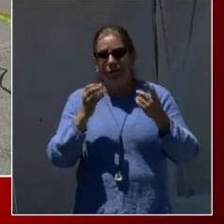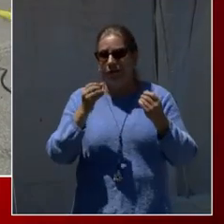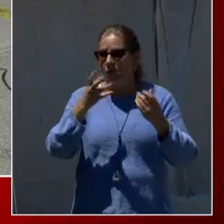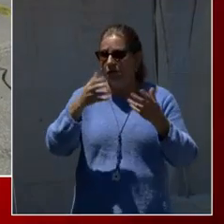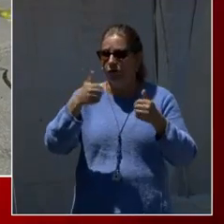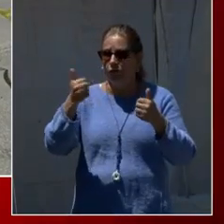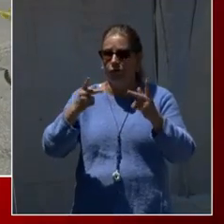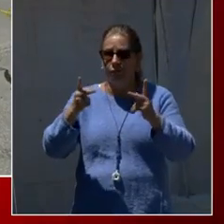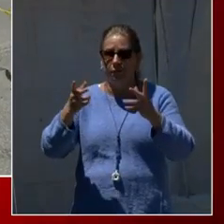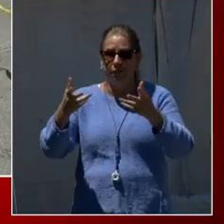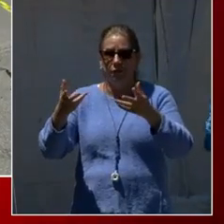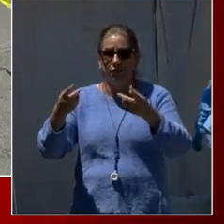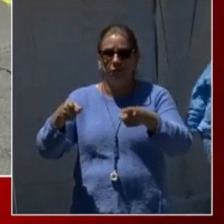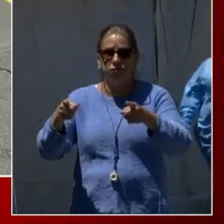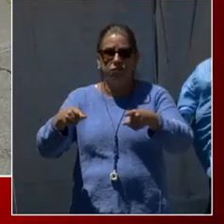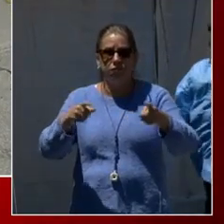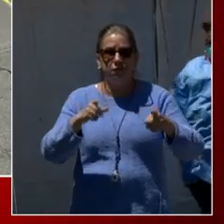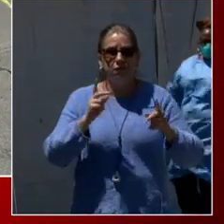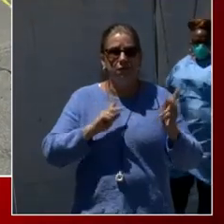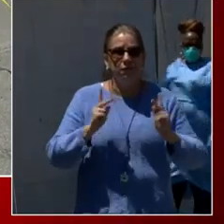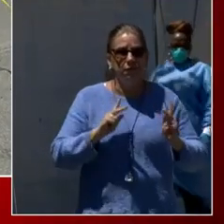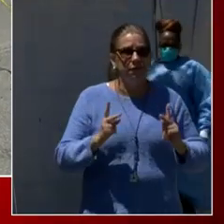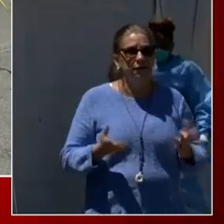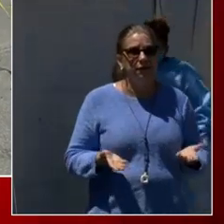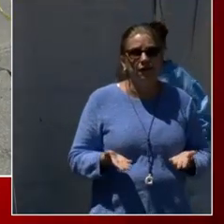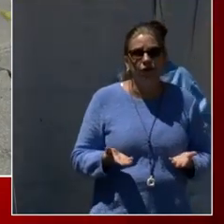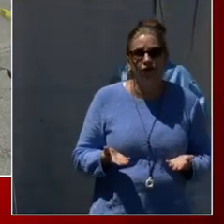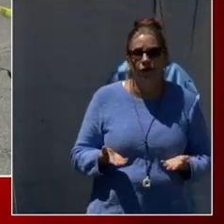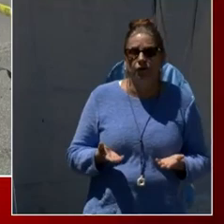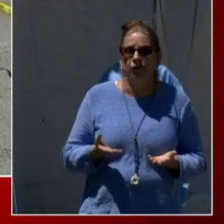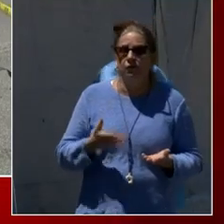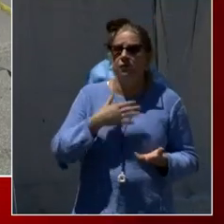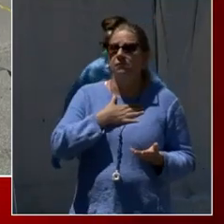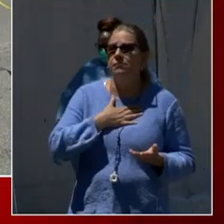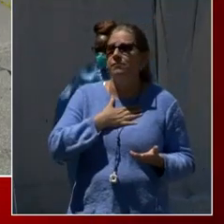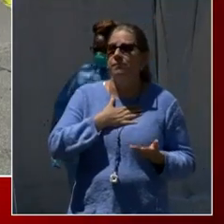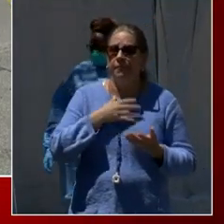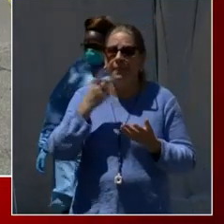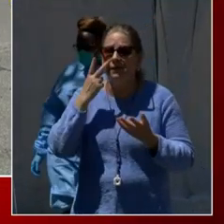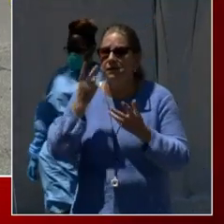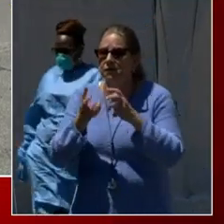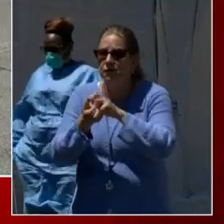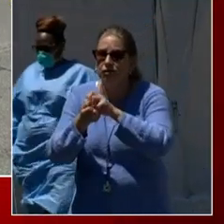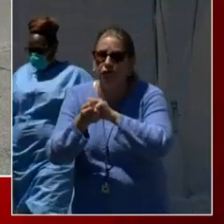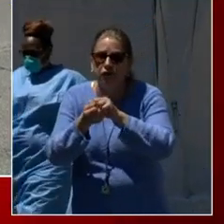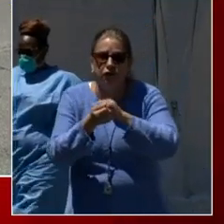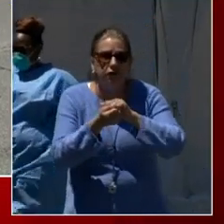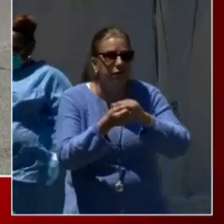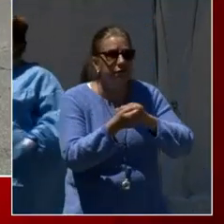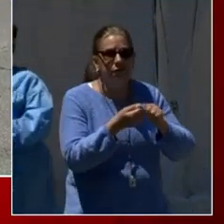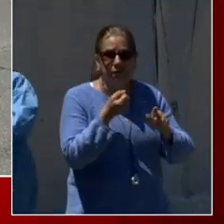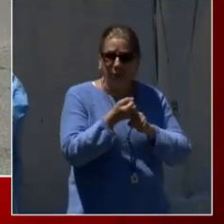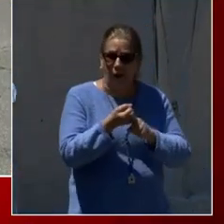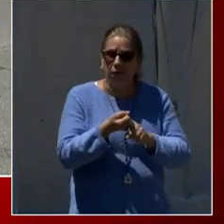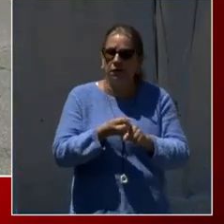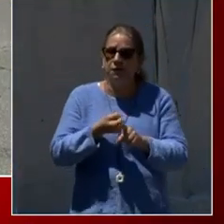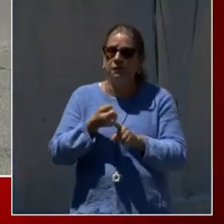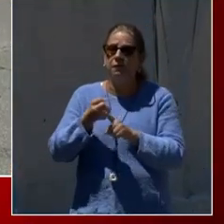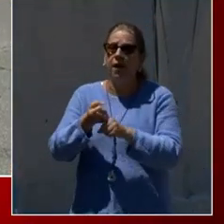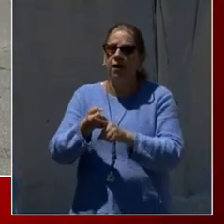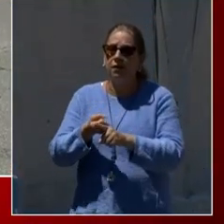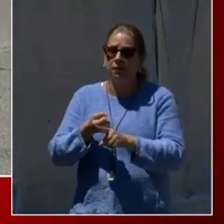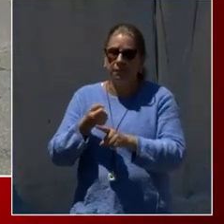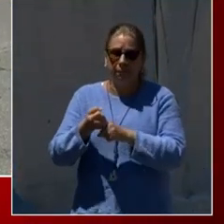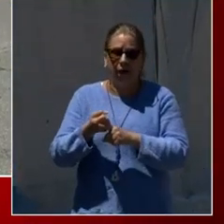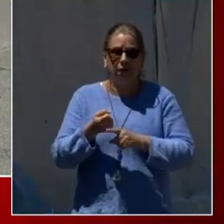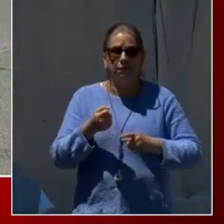their city, their beloved city, being attacked. And so I think there's just a lot of things for people to process. I've